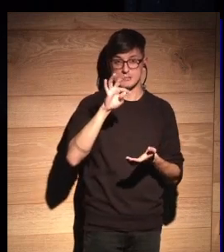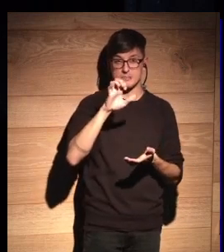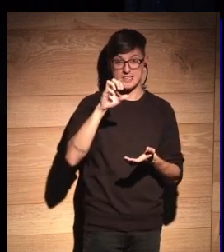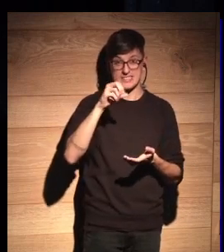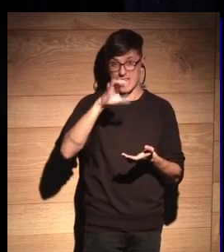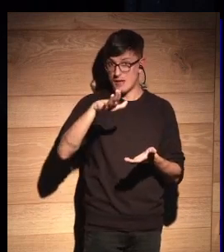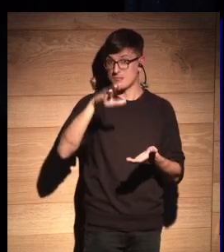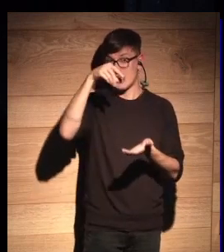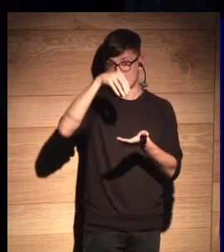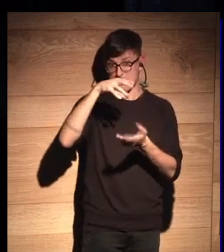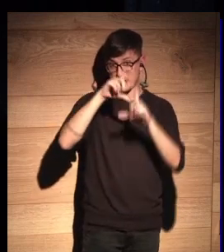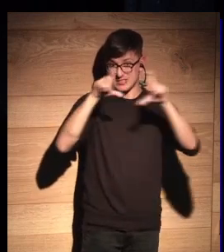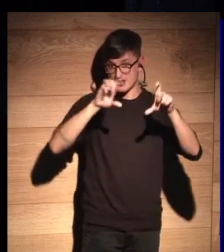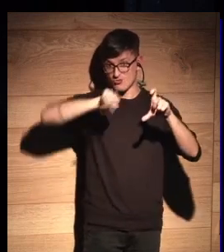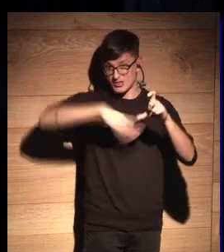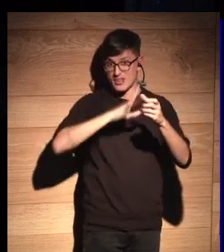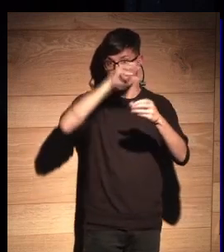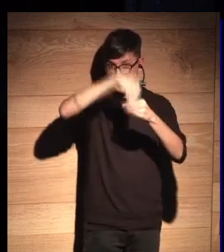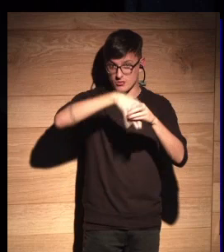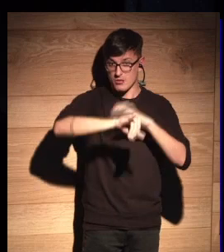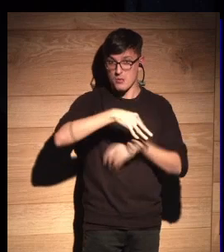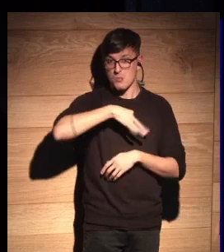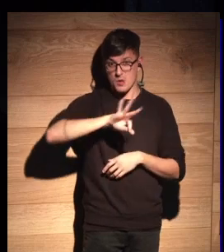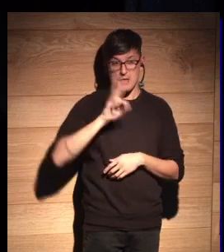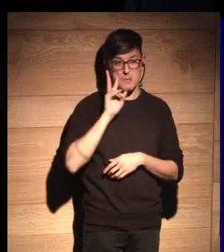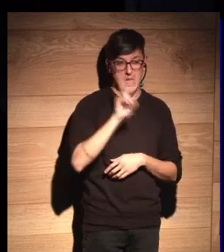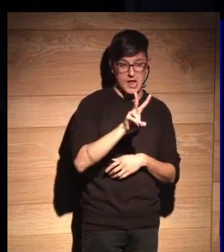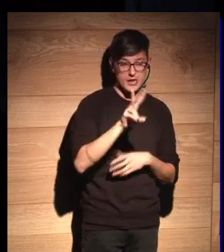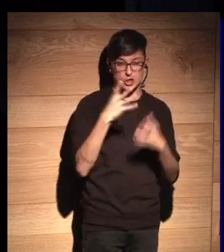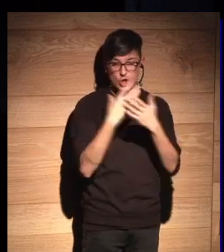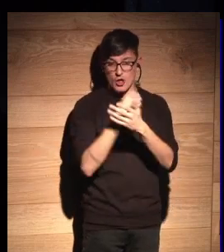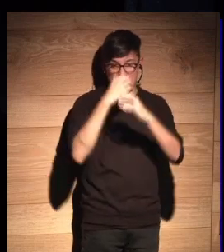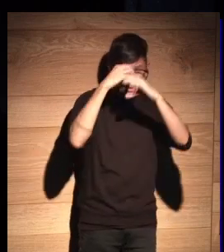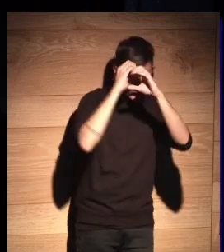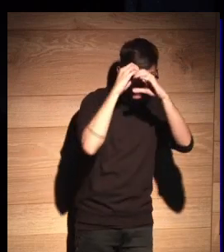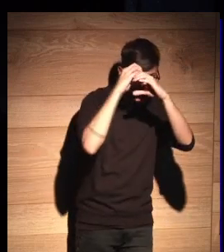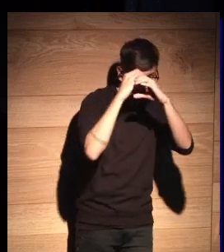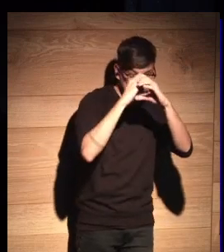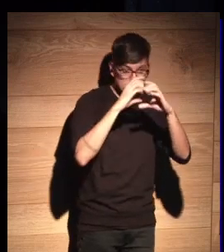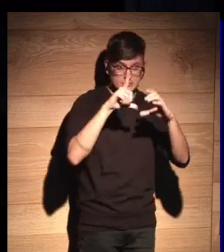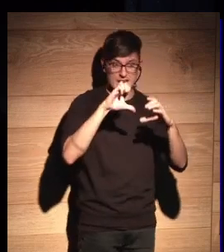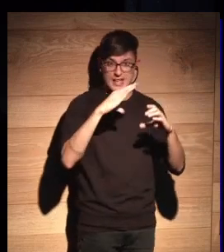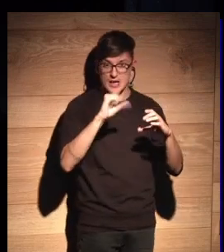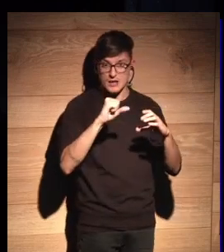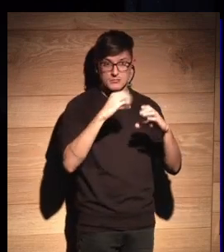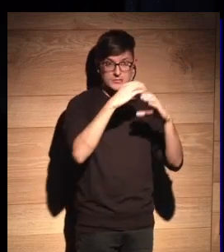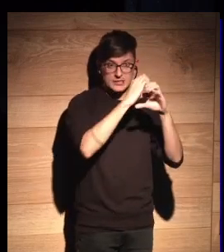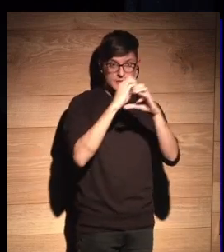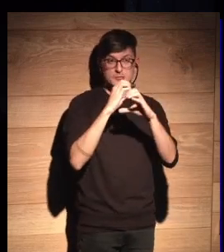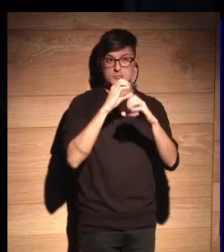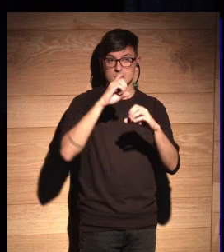the Leica lenses are produced. We have there a hotel. We have there a